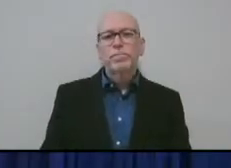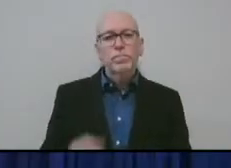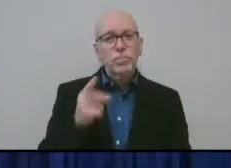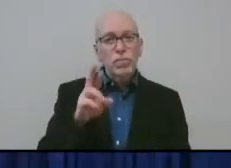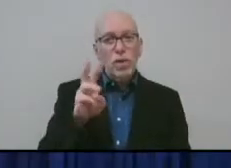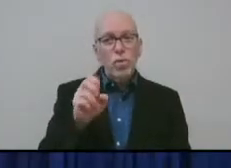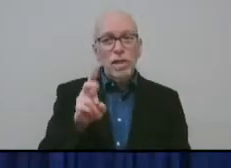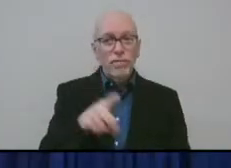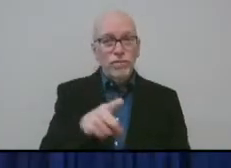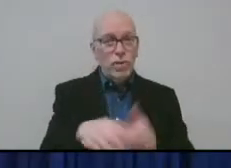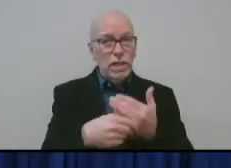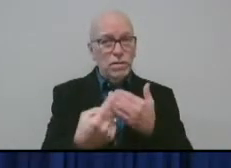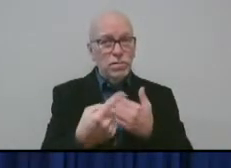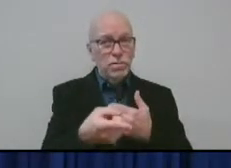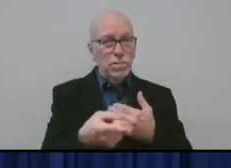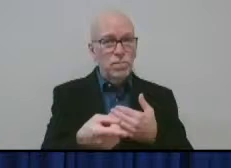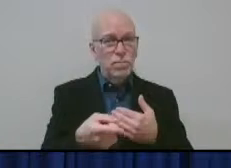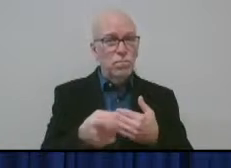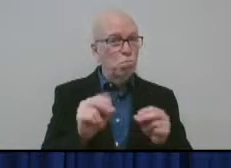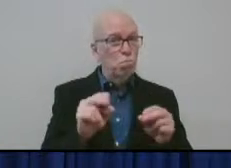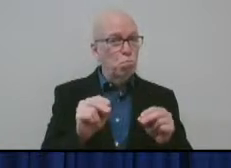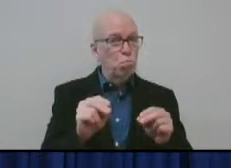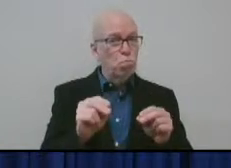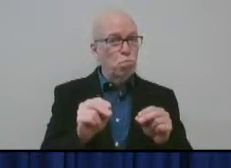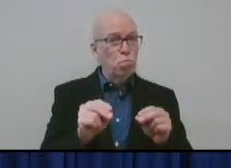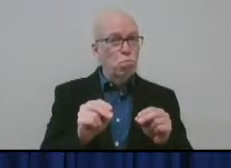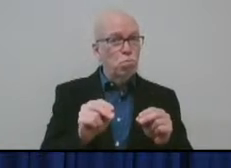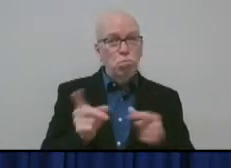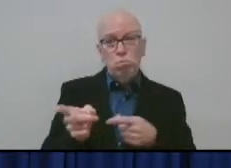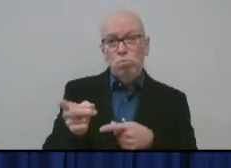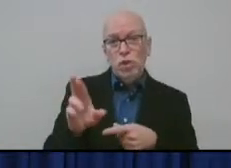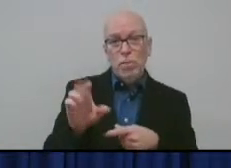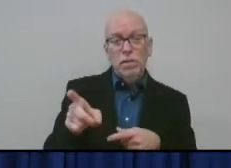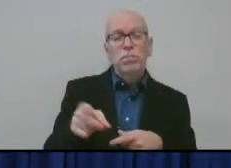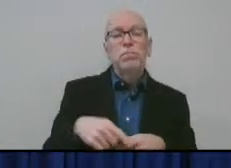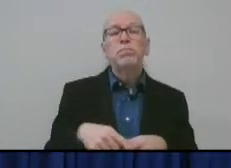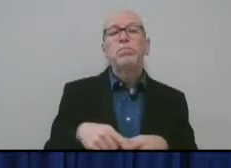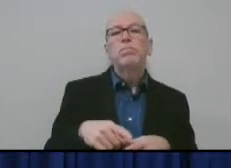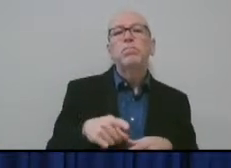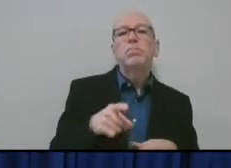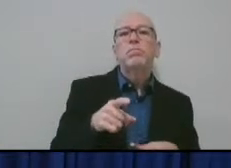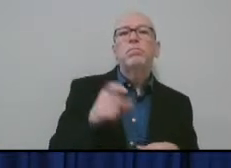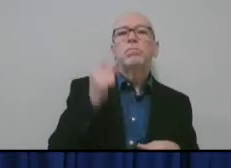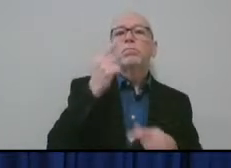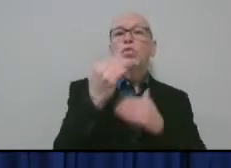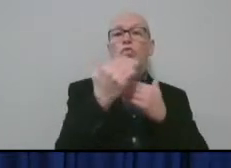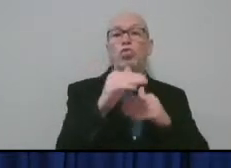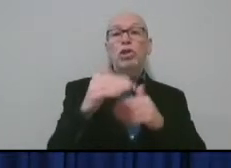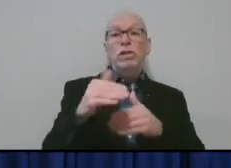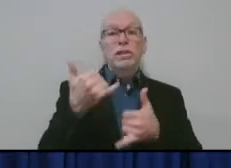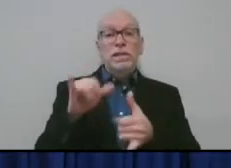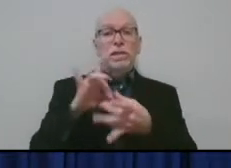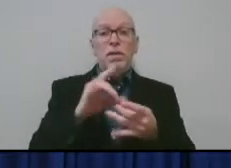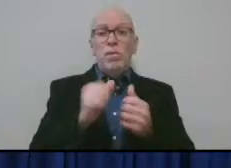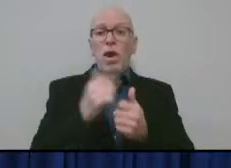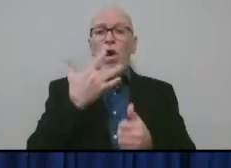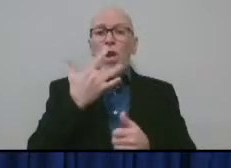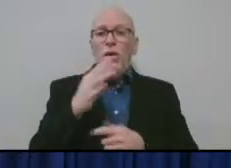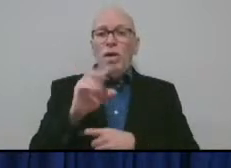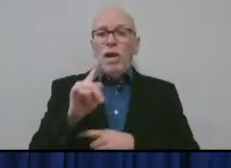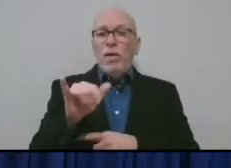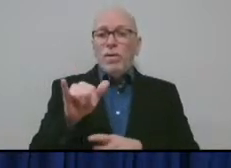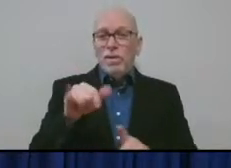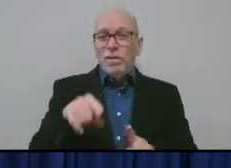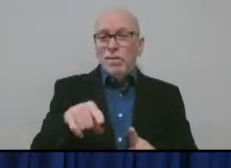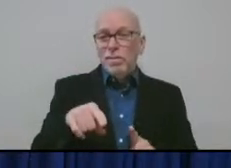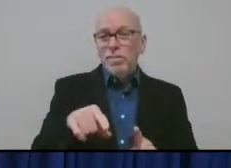that you wanted to add, no? Or I think the important thing is the restrictions are still tied That's to true. the color of the county that they're in,